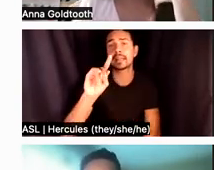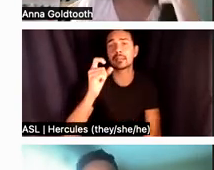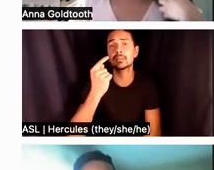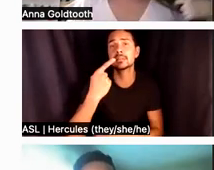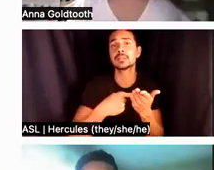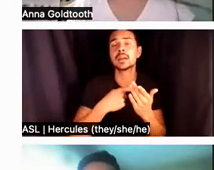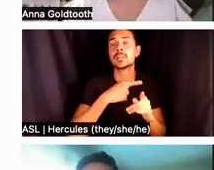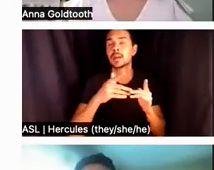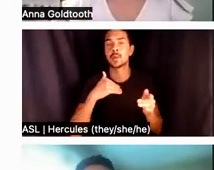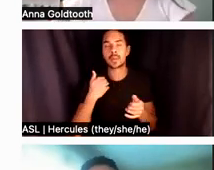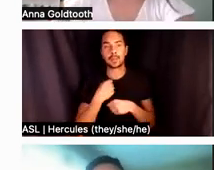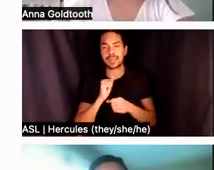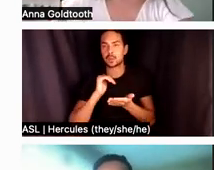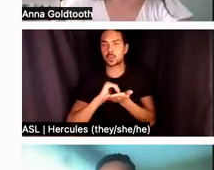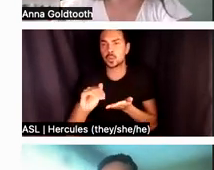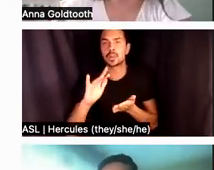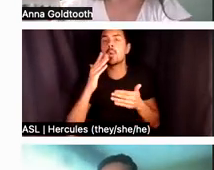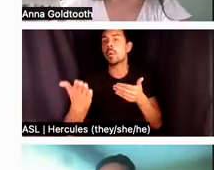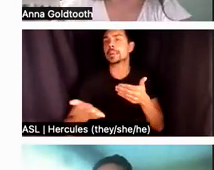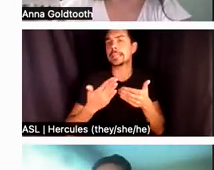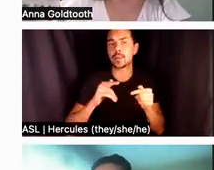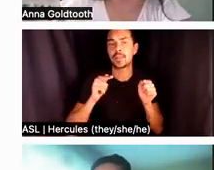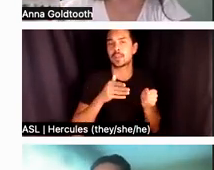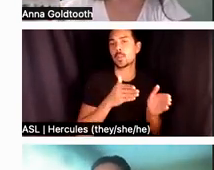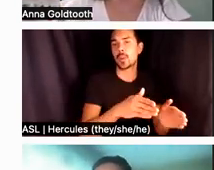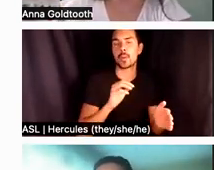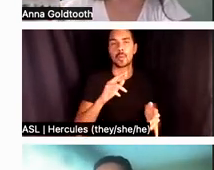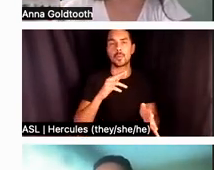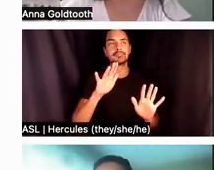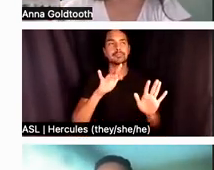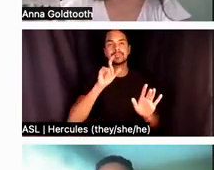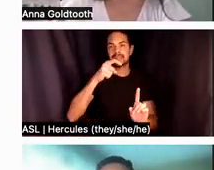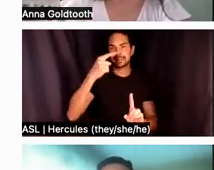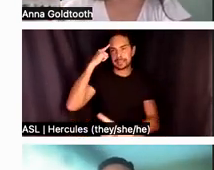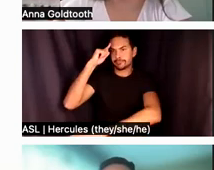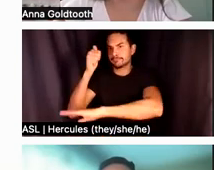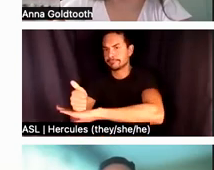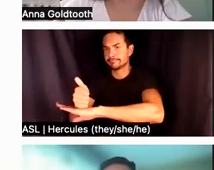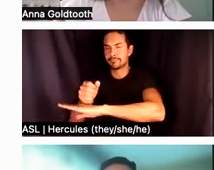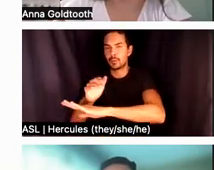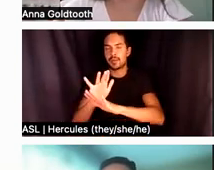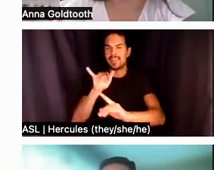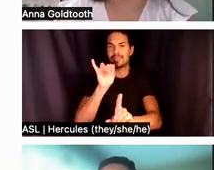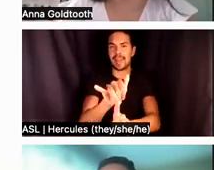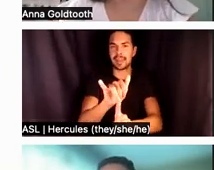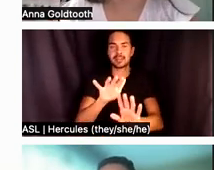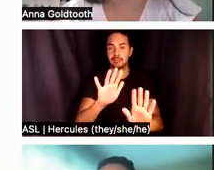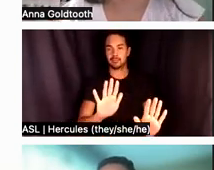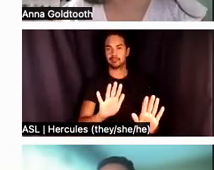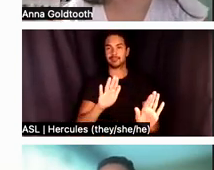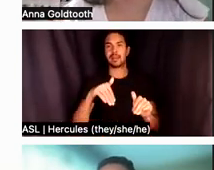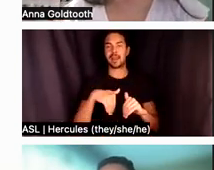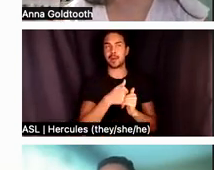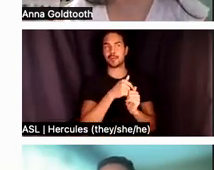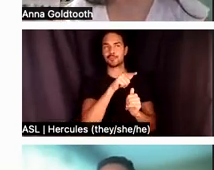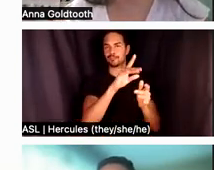often make excuses for, like, it's easier this way, or we have to think about this, or we have to think about that. And so it's like, okay, so how can we say that we value